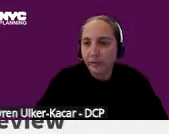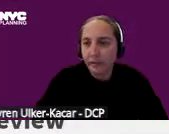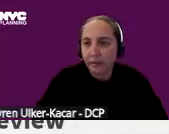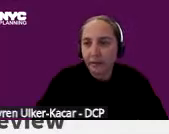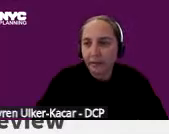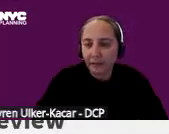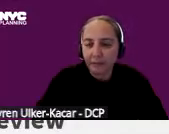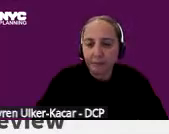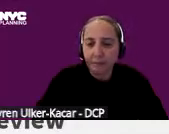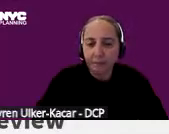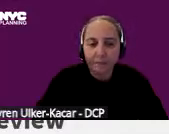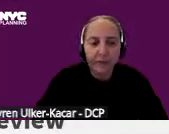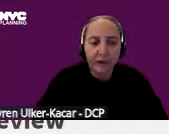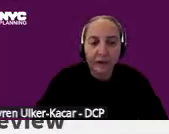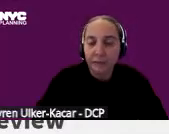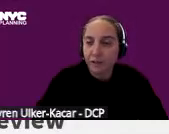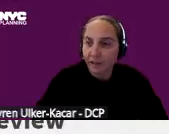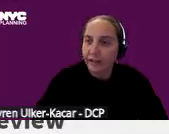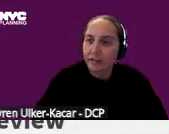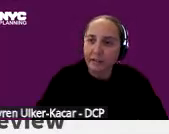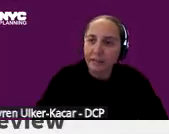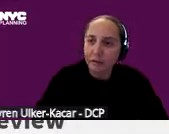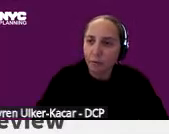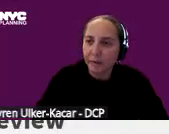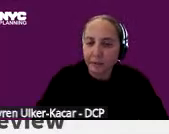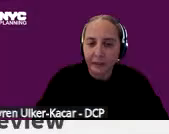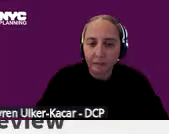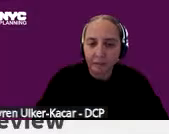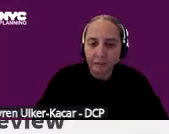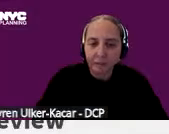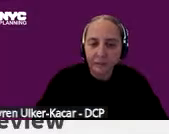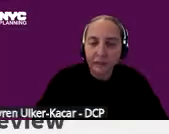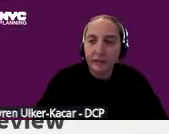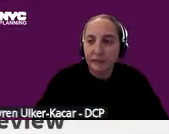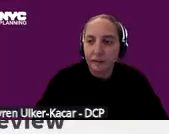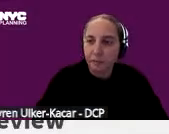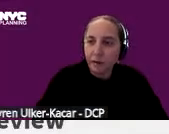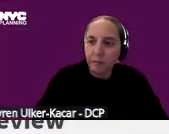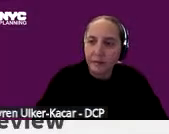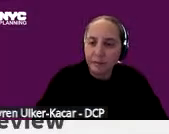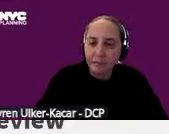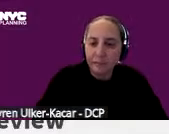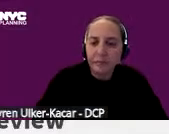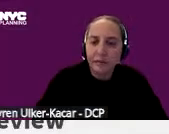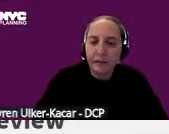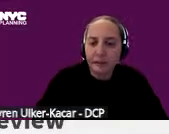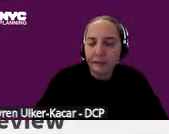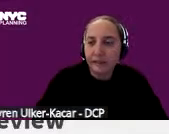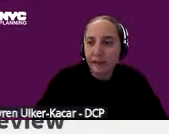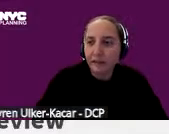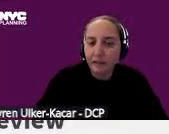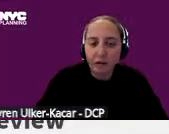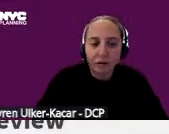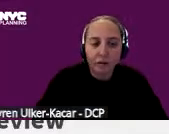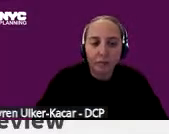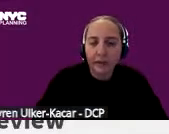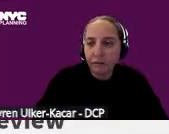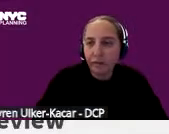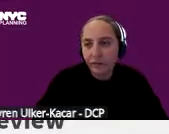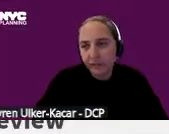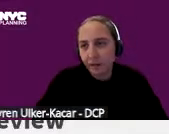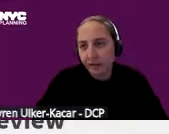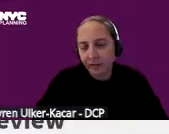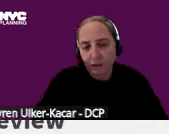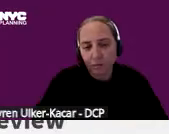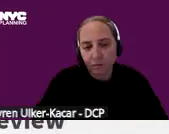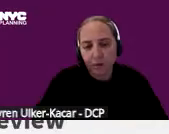of City Planning. I'll be chairing today's scoping meeting. The department is acting on behalf of the